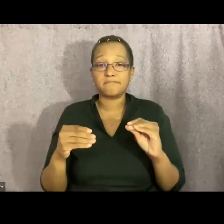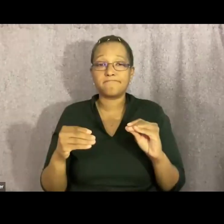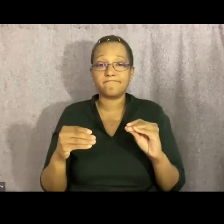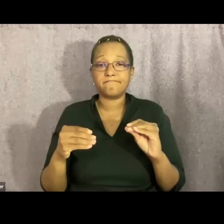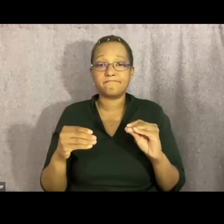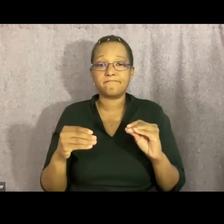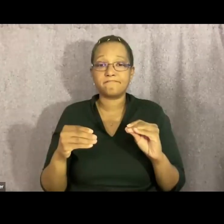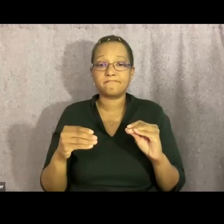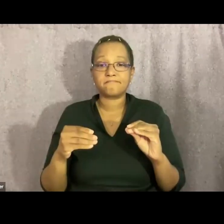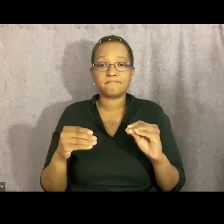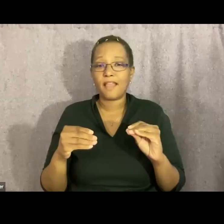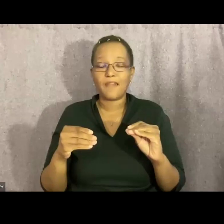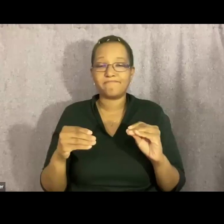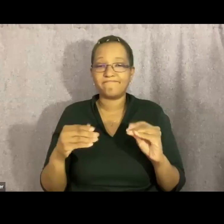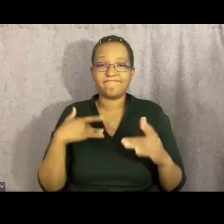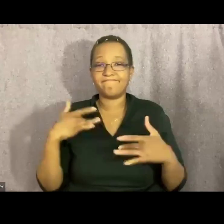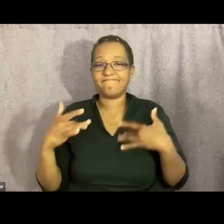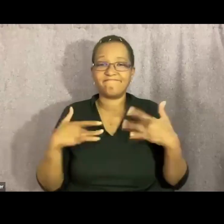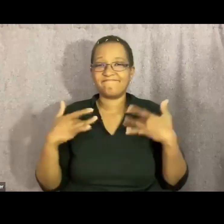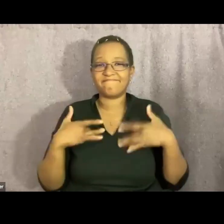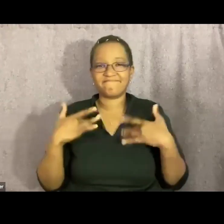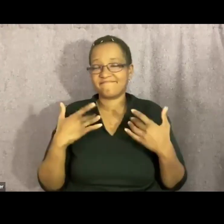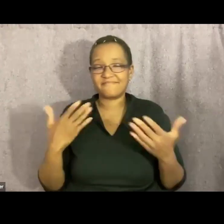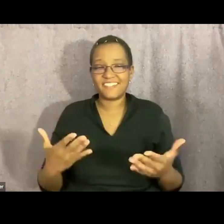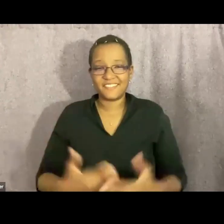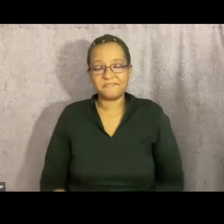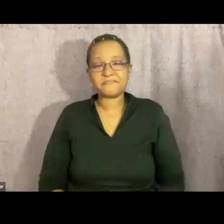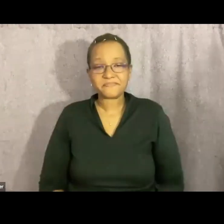for the panel. And thank you so much, interpreter.